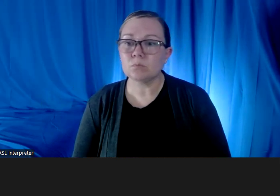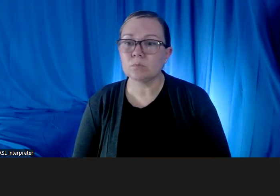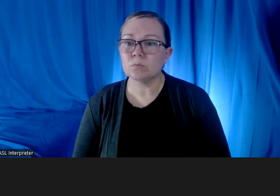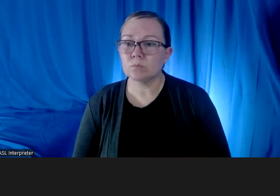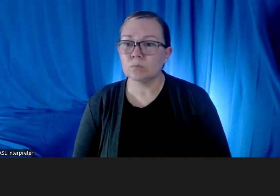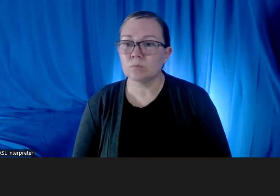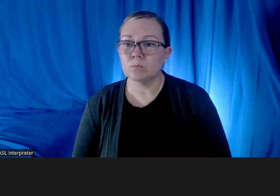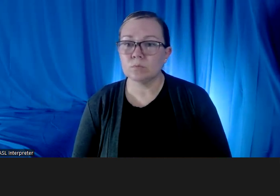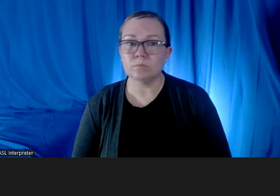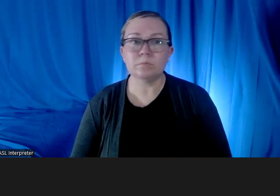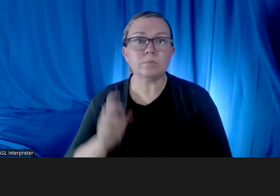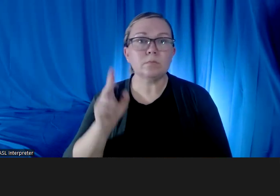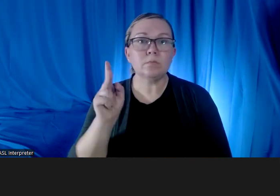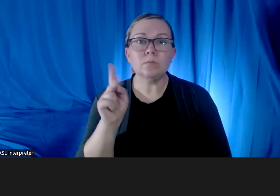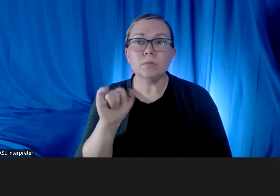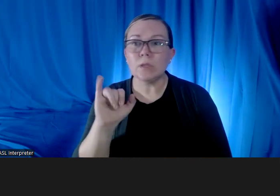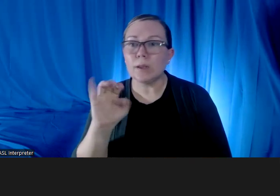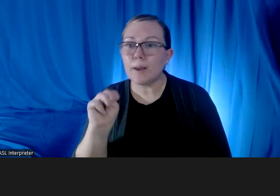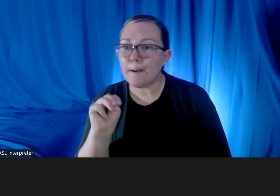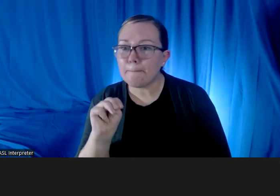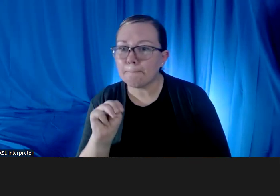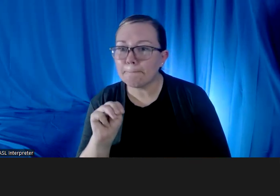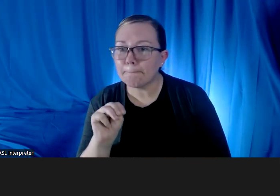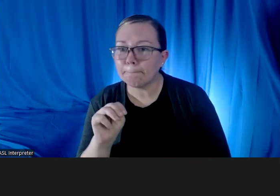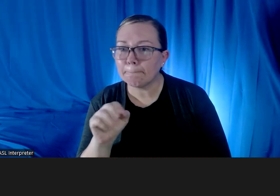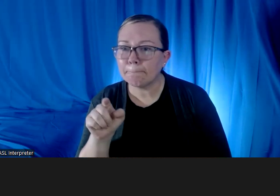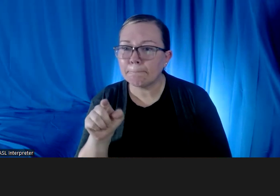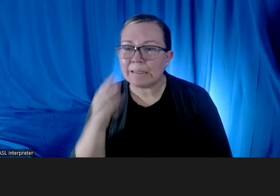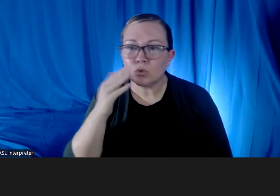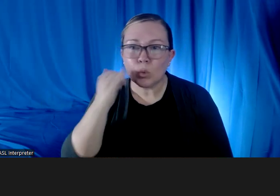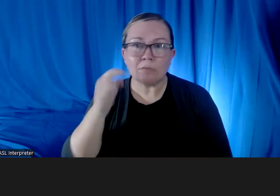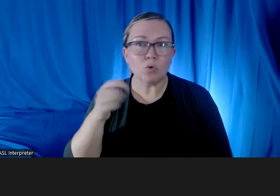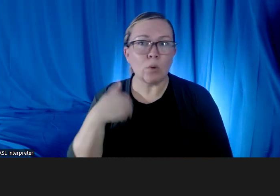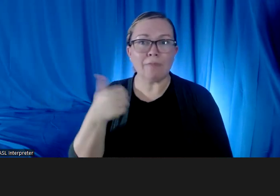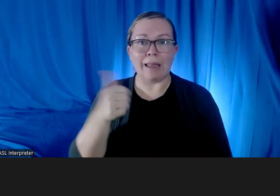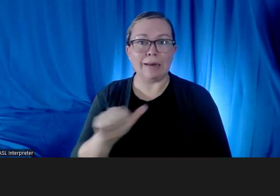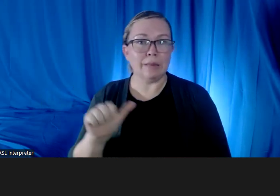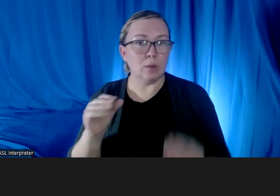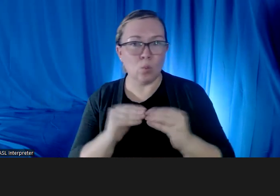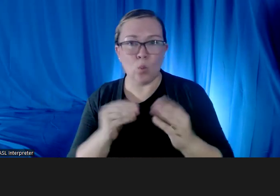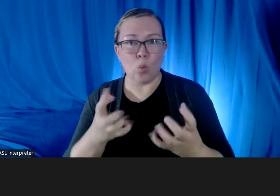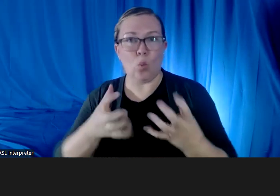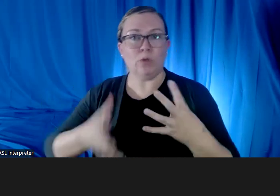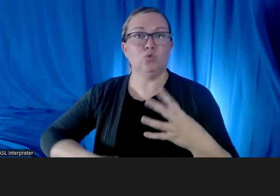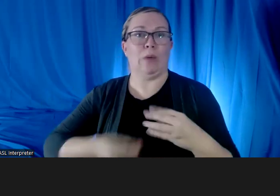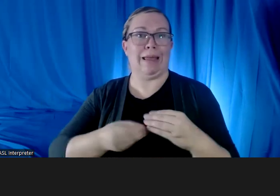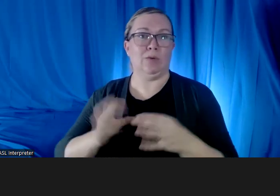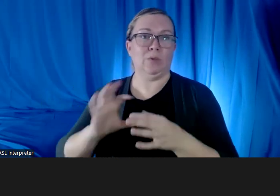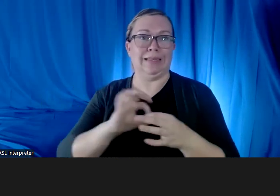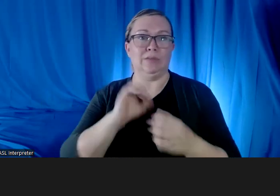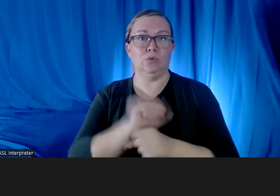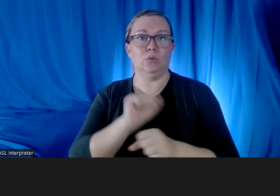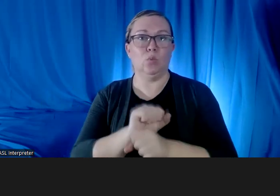And Kim, I don't know if you have anything you want to add around the employed persons